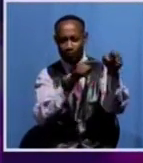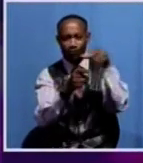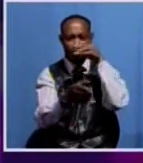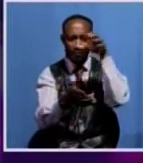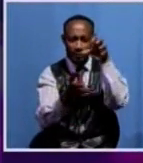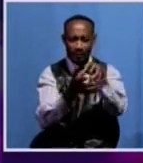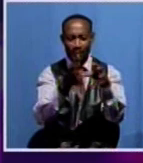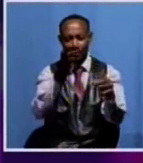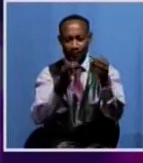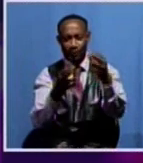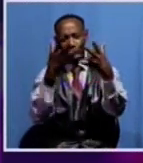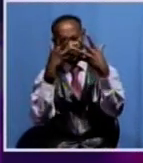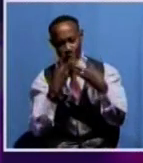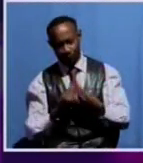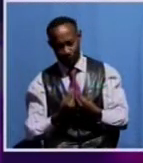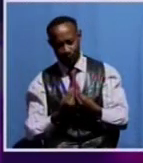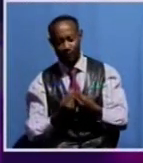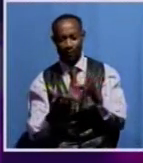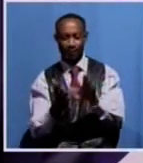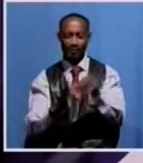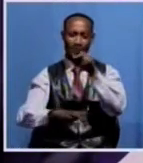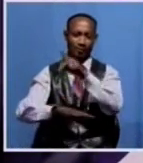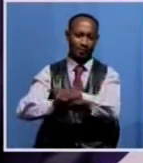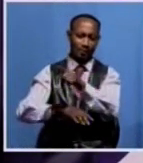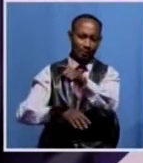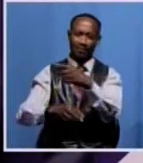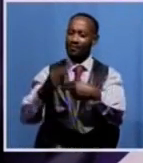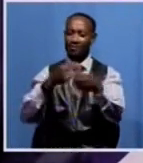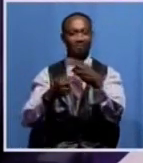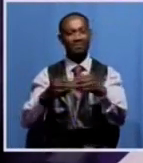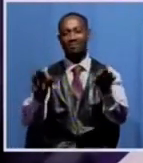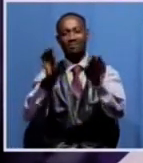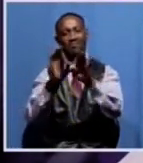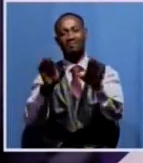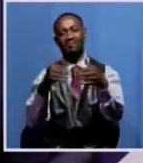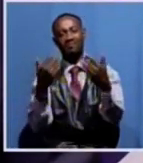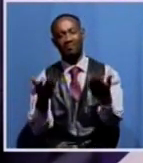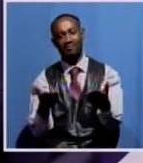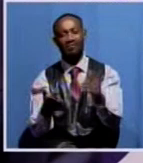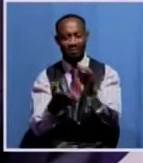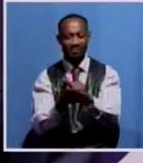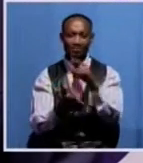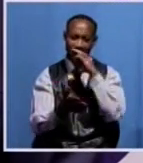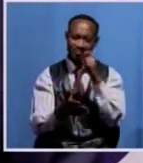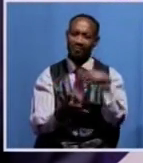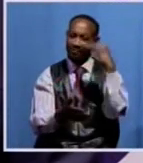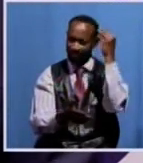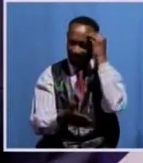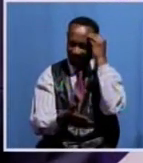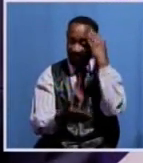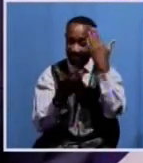than you would have paid if you had continued with the loan and the project, then it obviously doesn't make sense. So that is something that you have to avoid. So we are